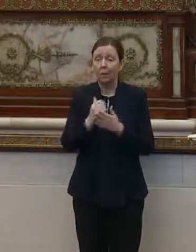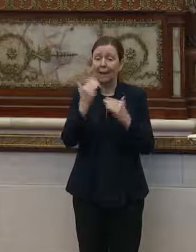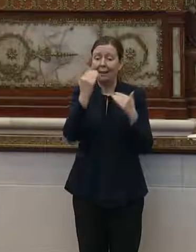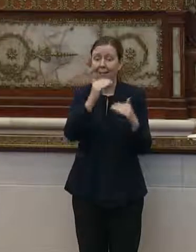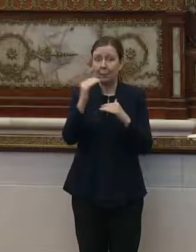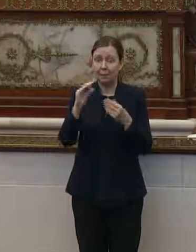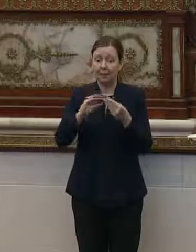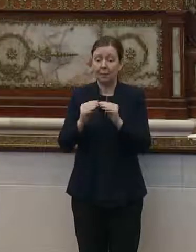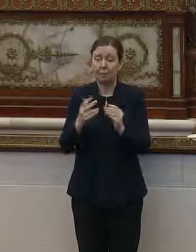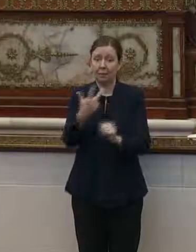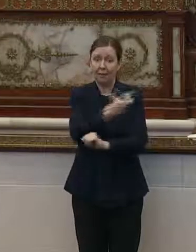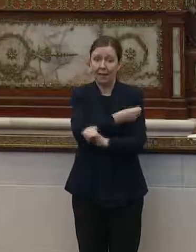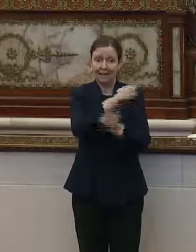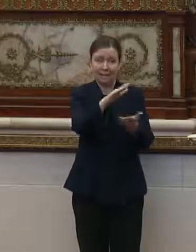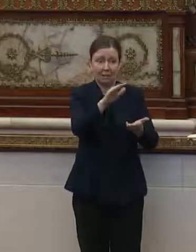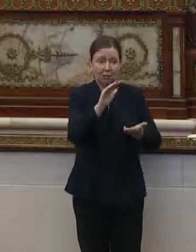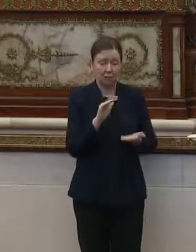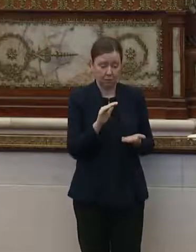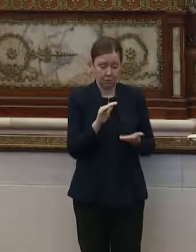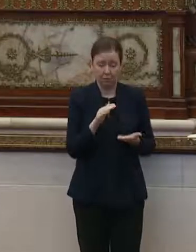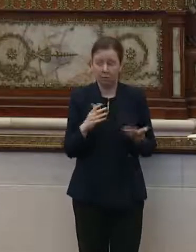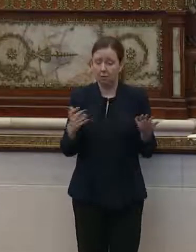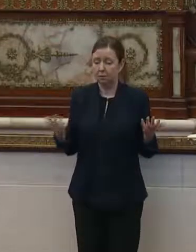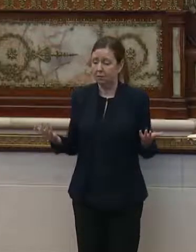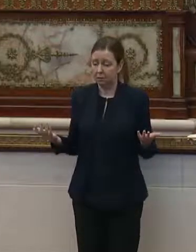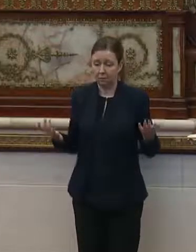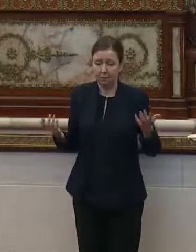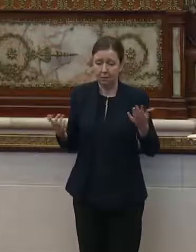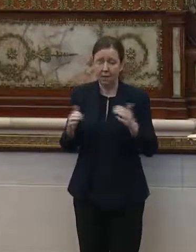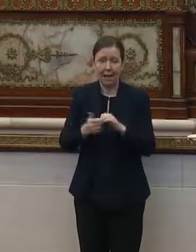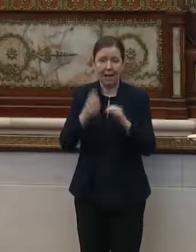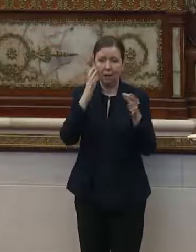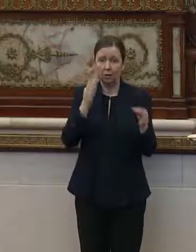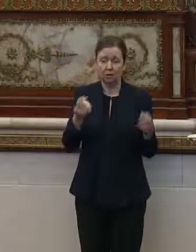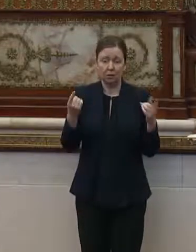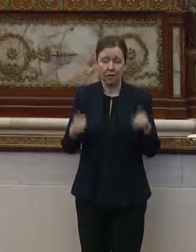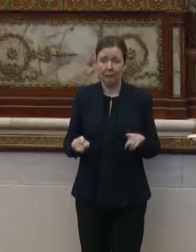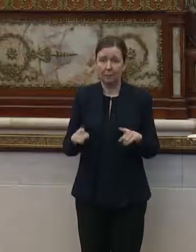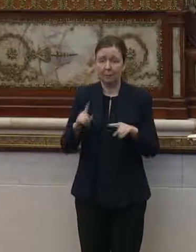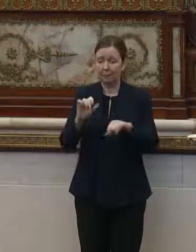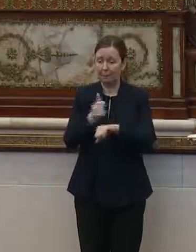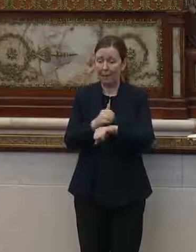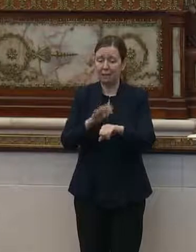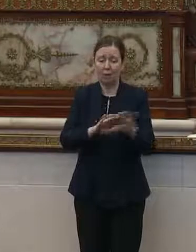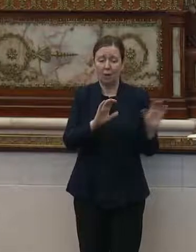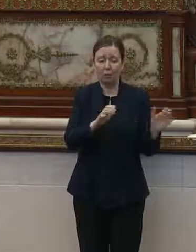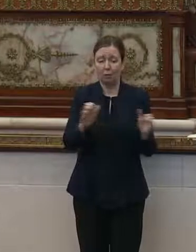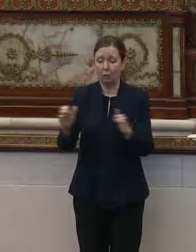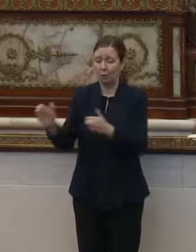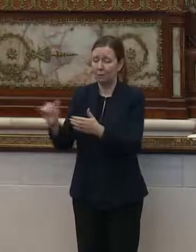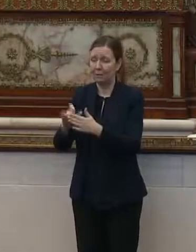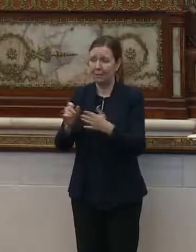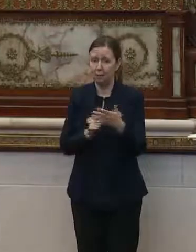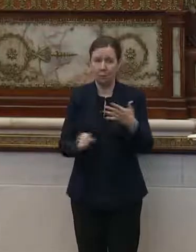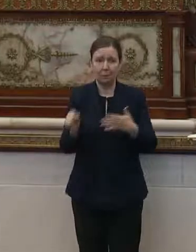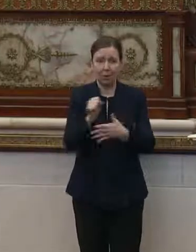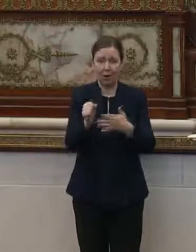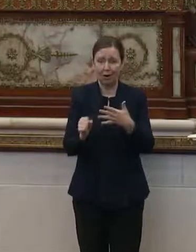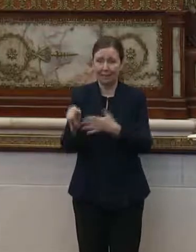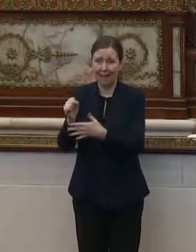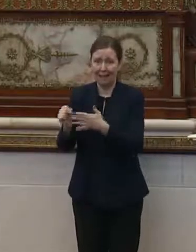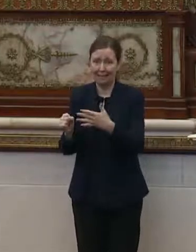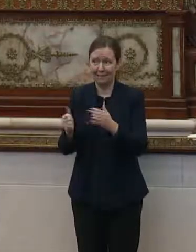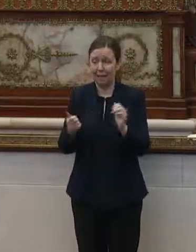number of vaccinations. How is the decision made based on the groups that need to be prioritized and the